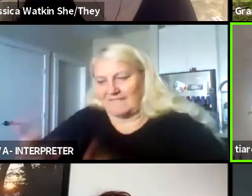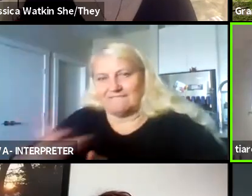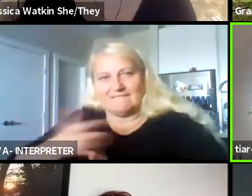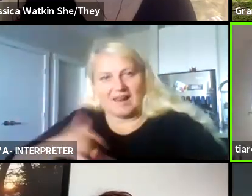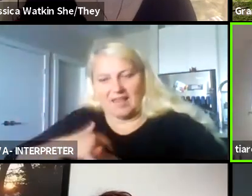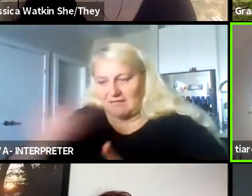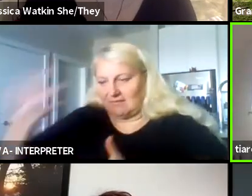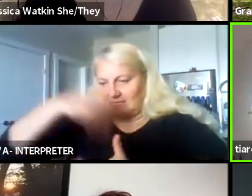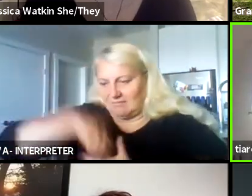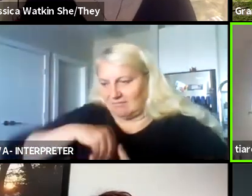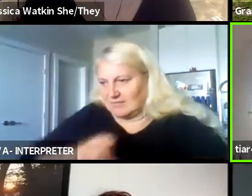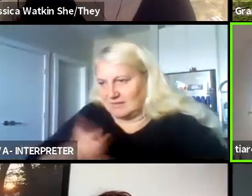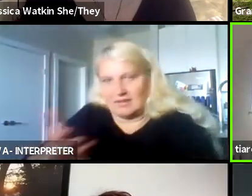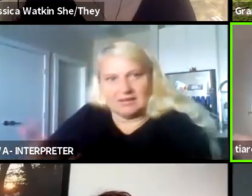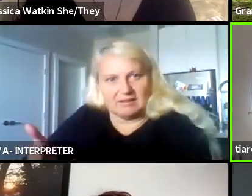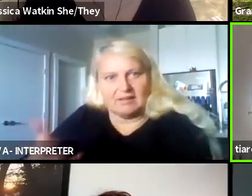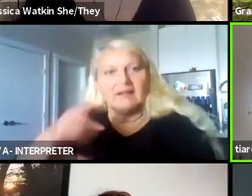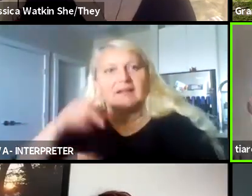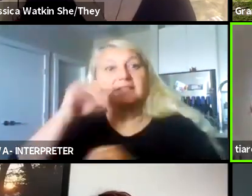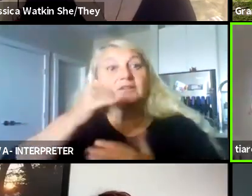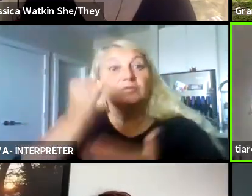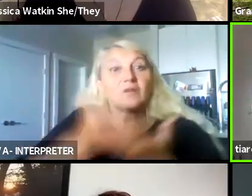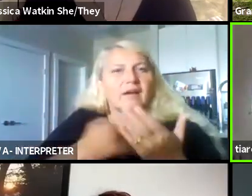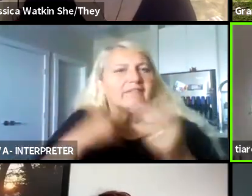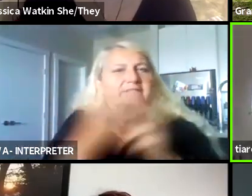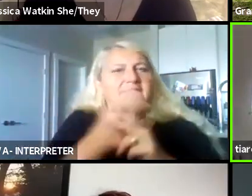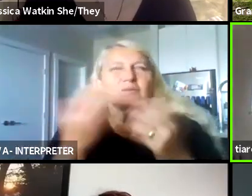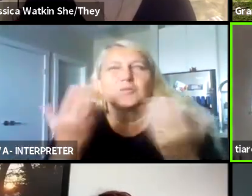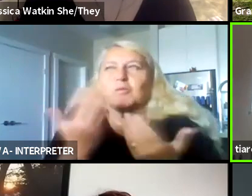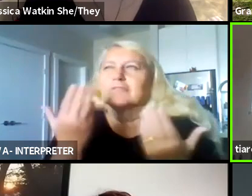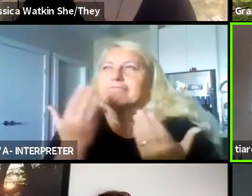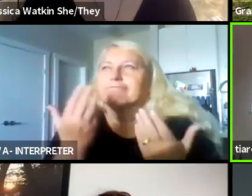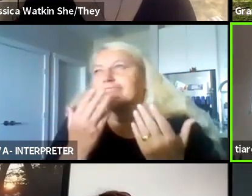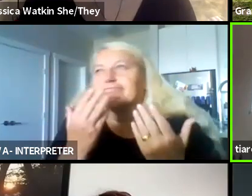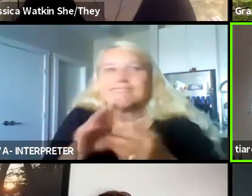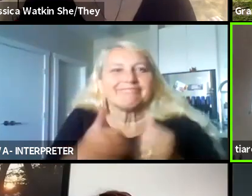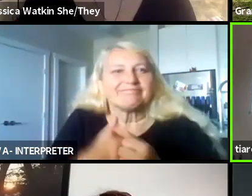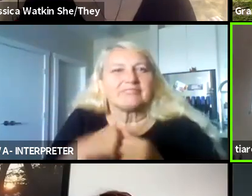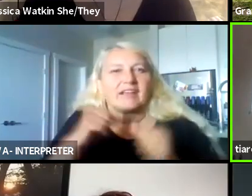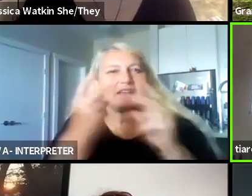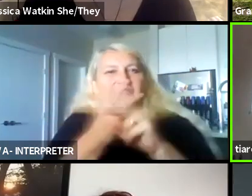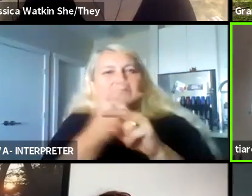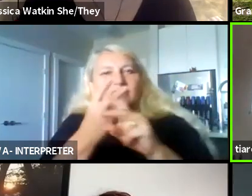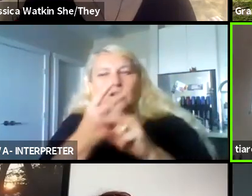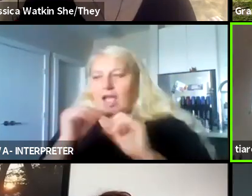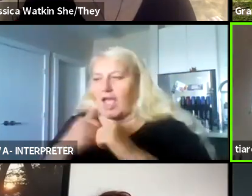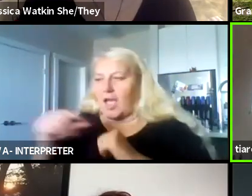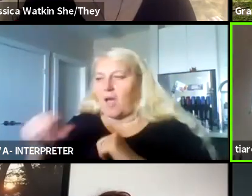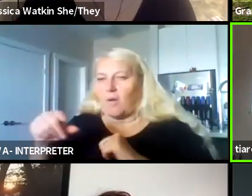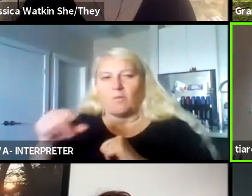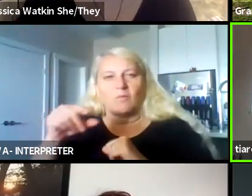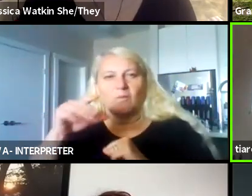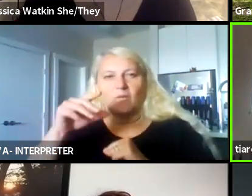then I figure out the most like succinct way to narrow down the text afterwards. So